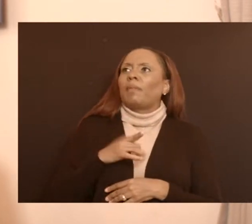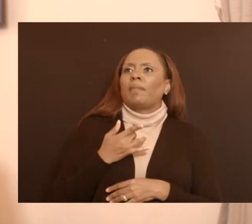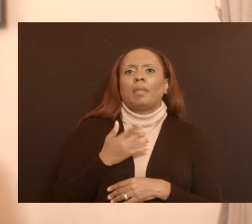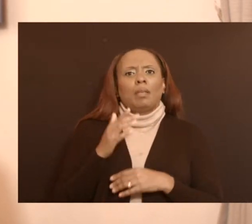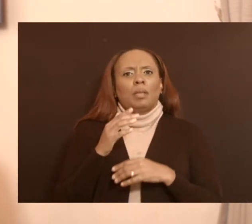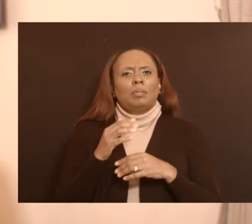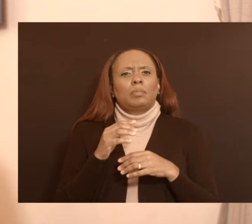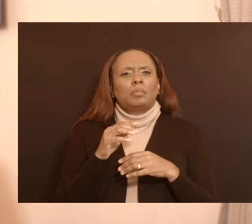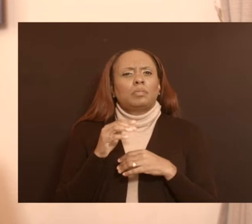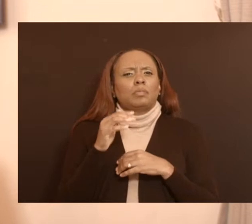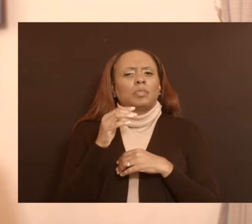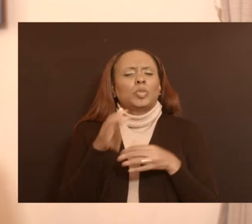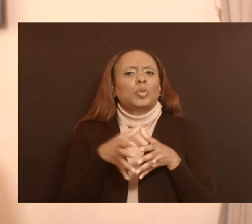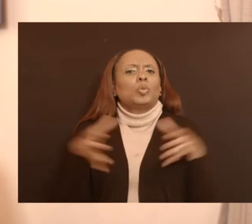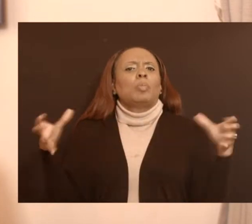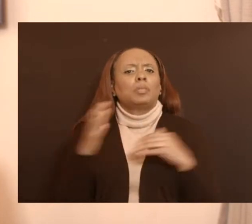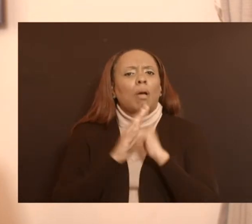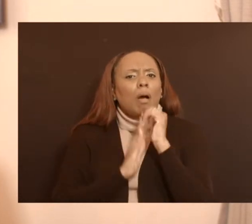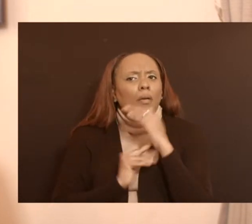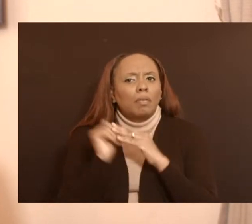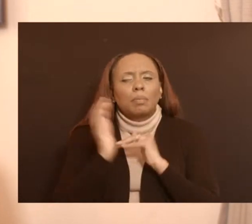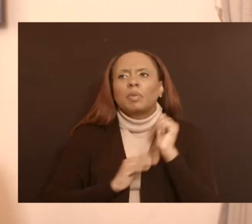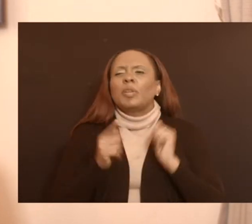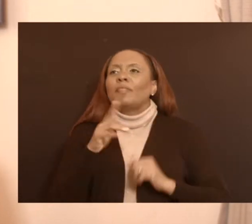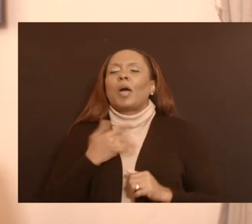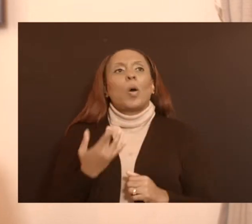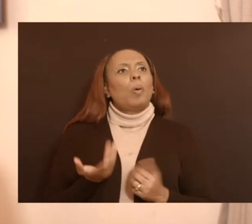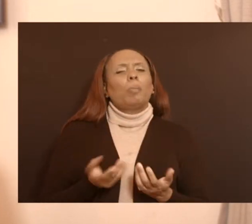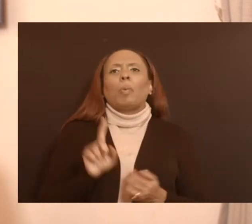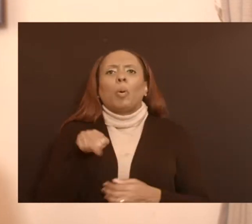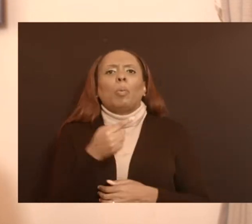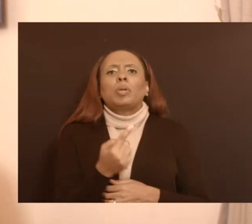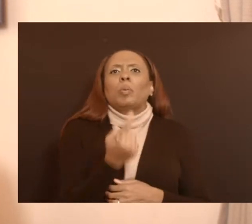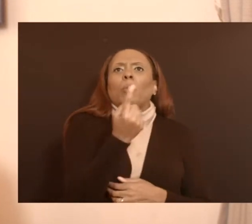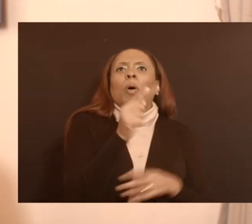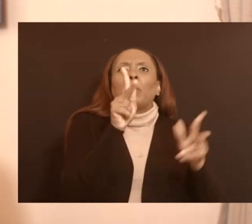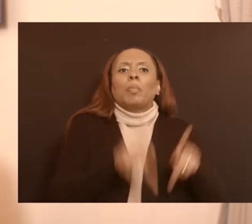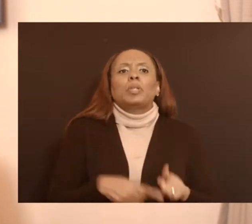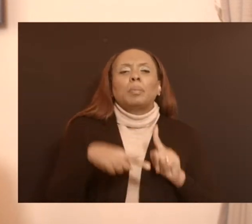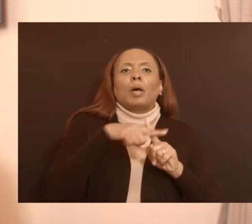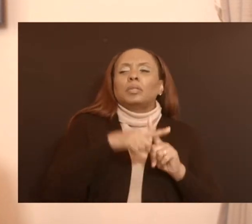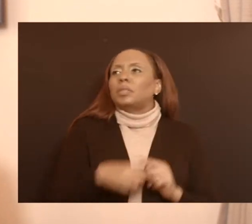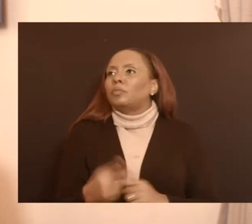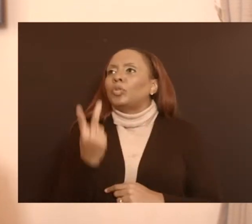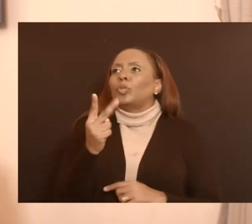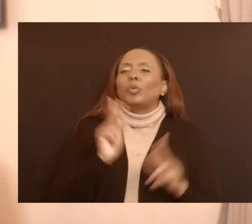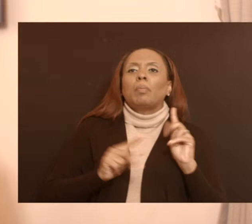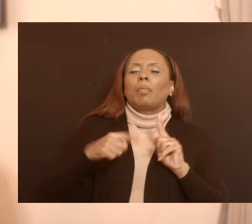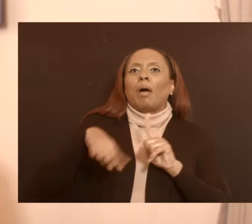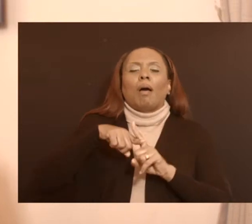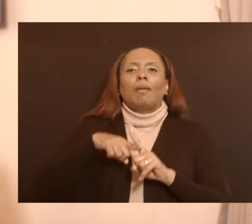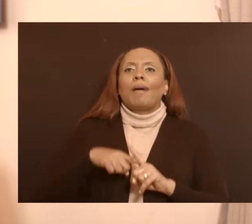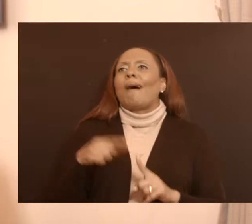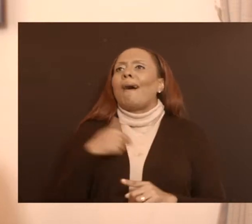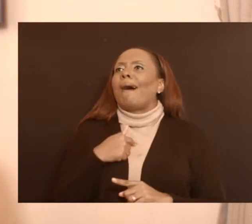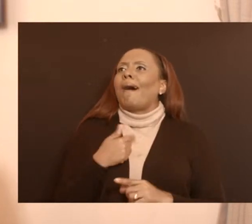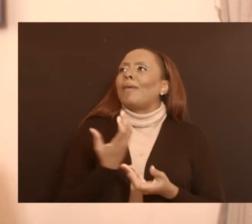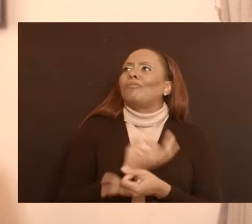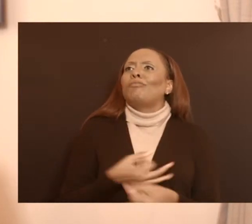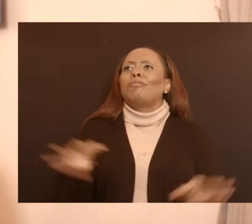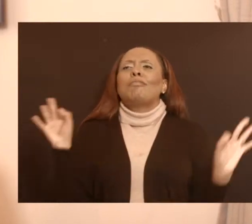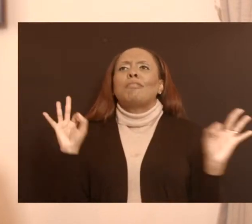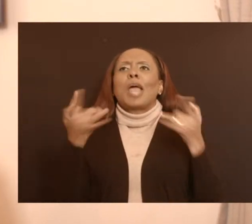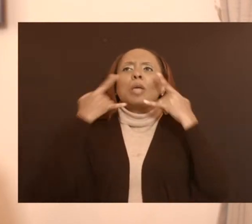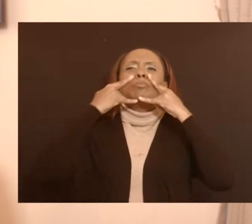now there's just one or two cases out there, and those cases are far removed from us. And as we can